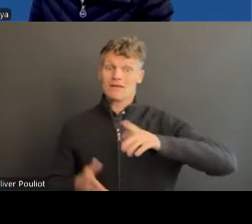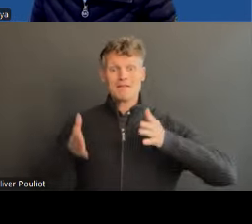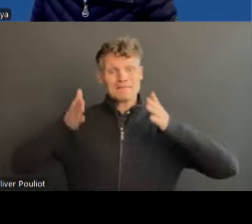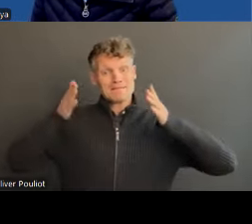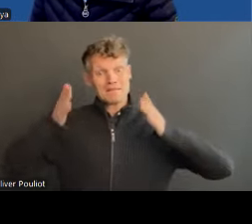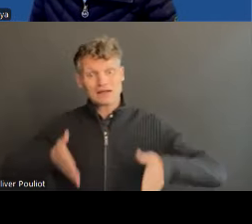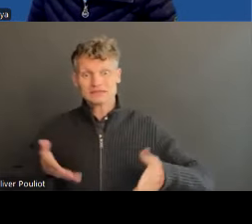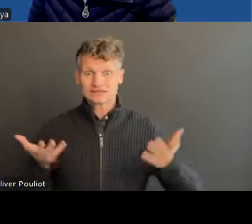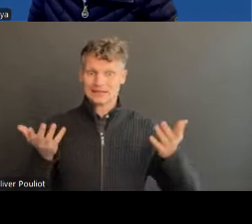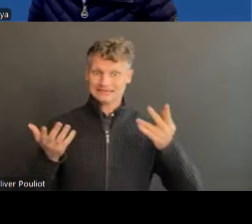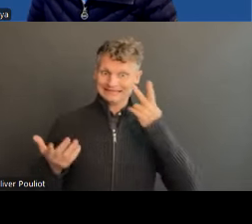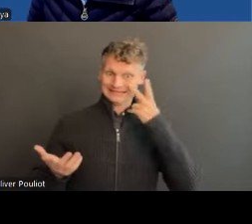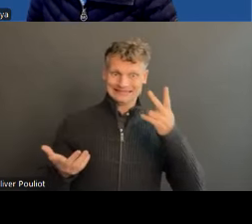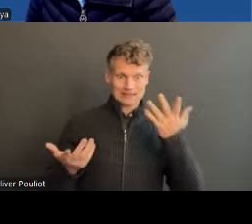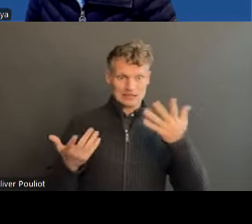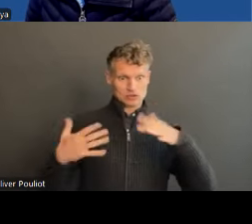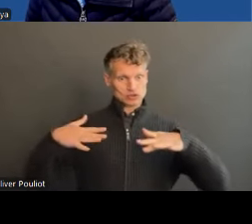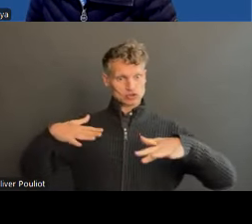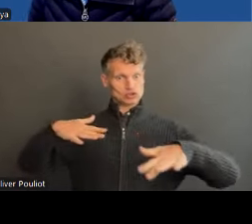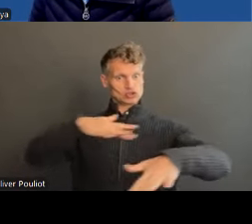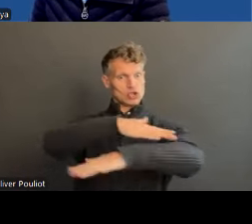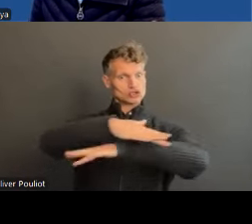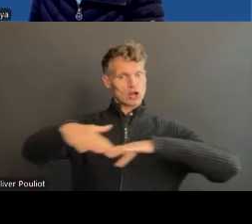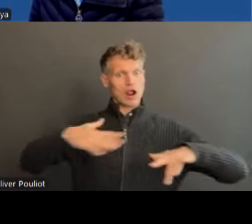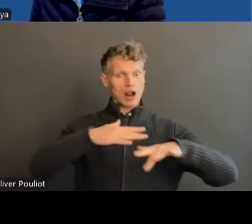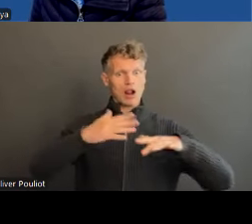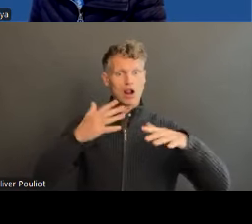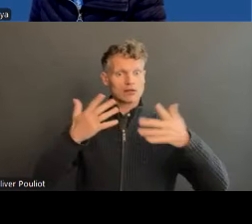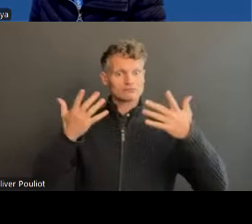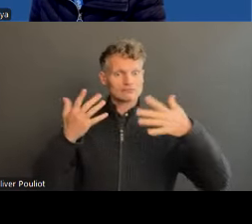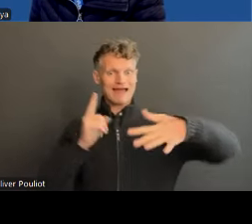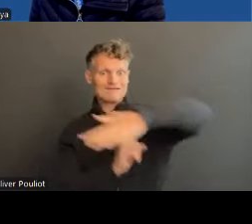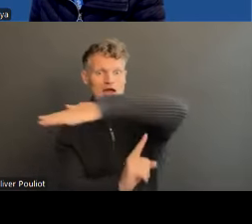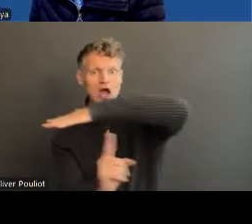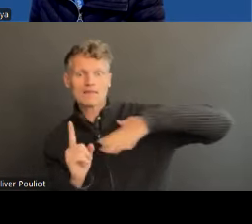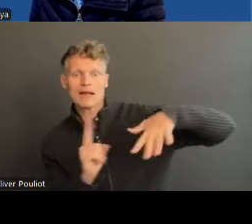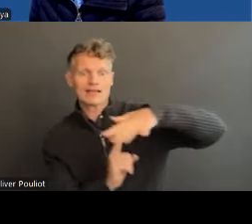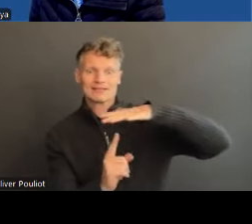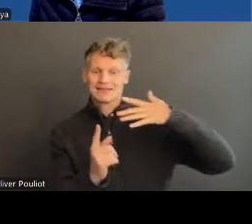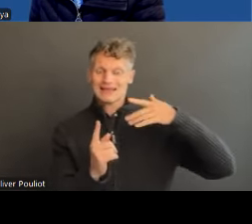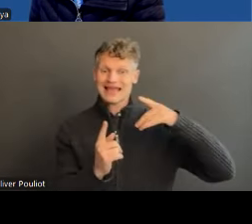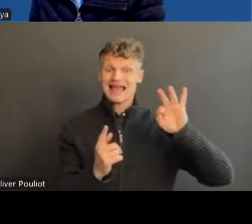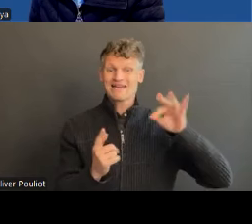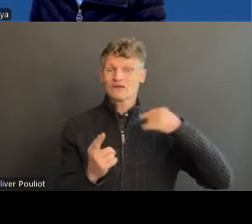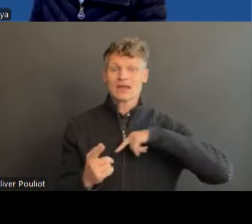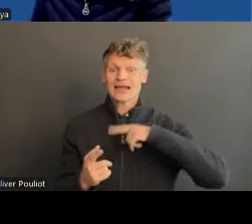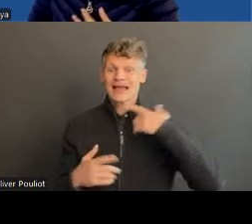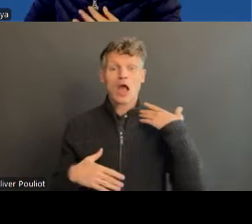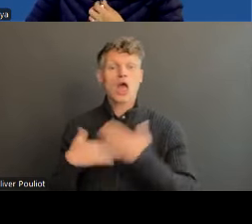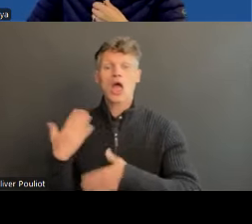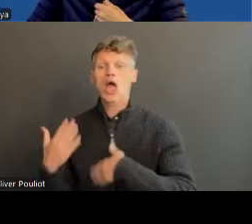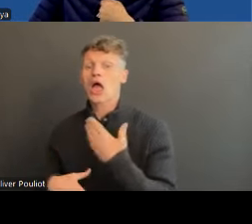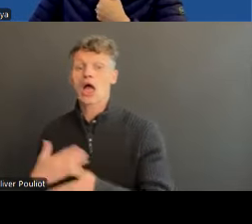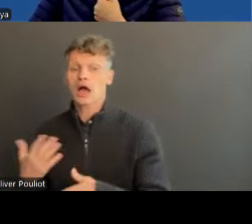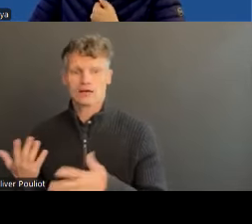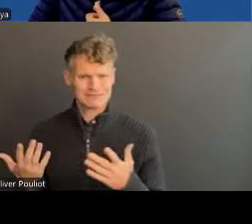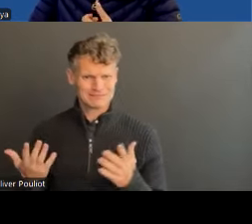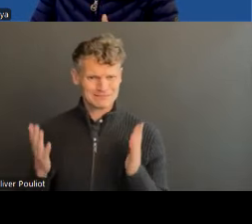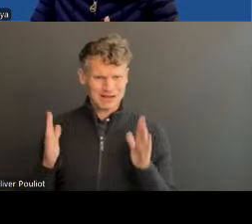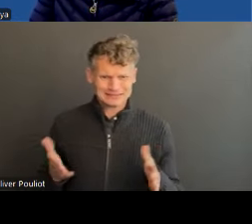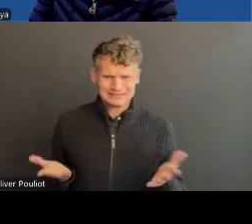is going to be harder to achieve the elimination goals in the entire region. And when we are talking about social and